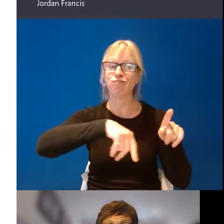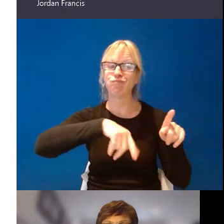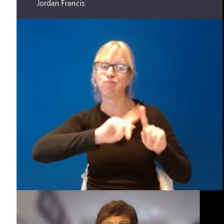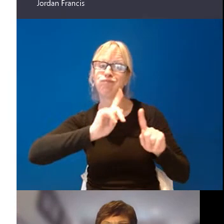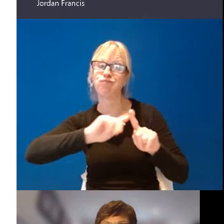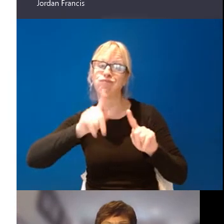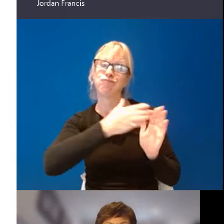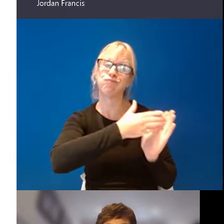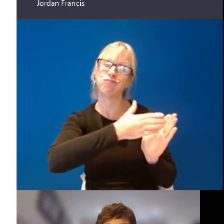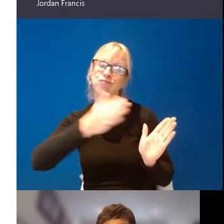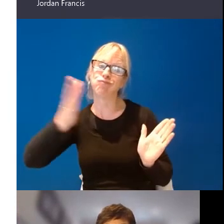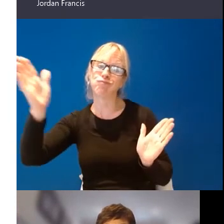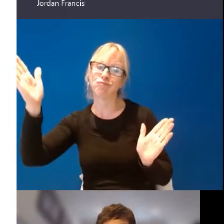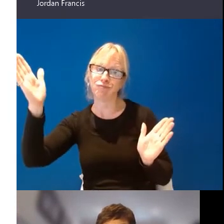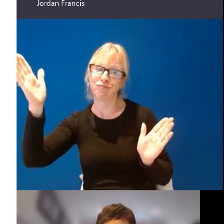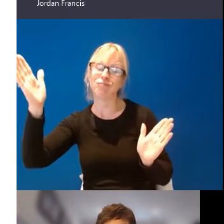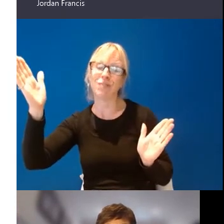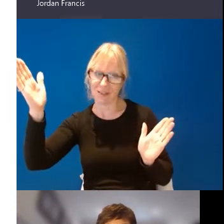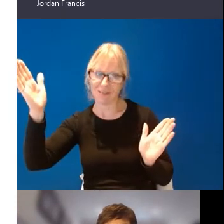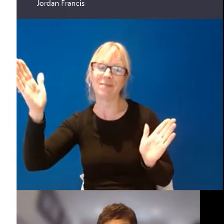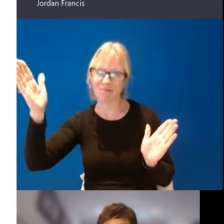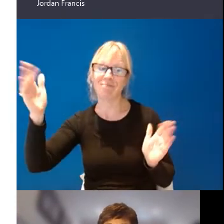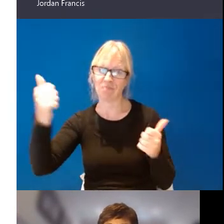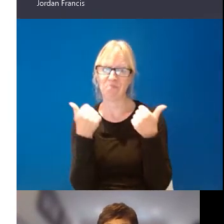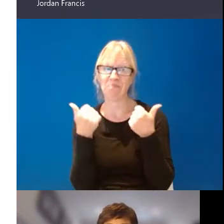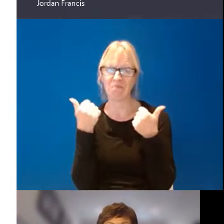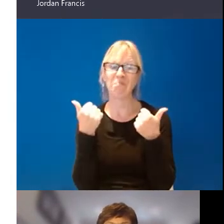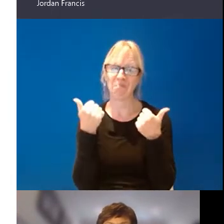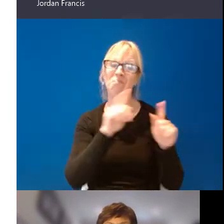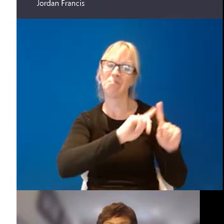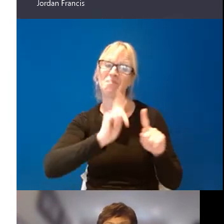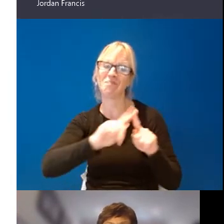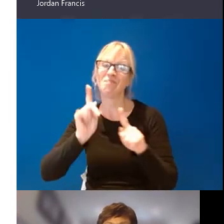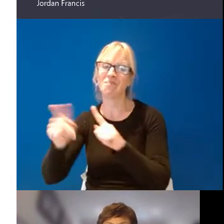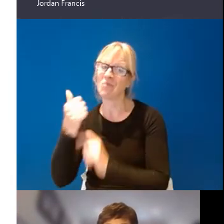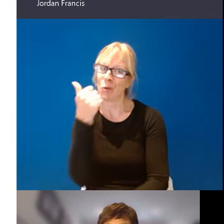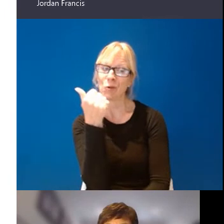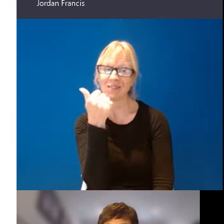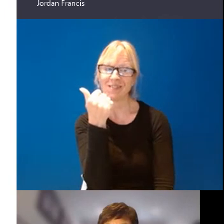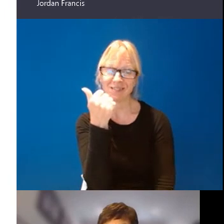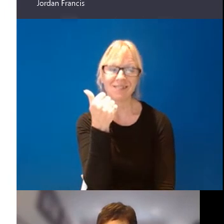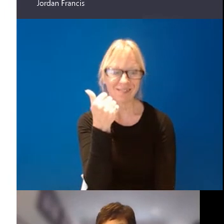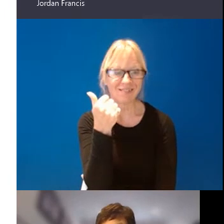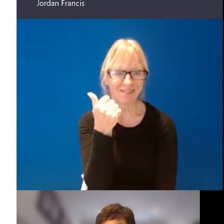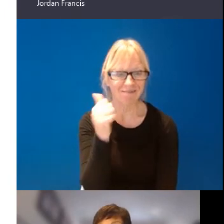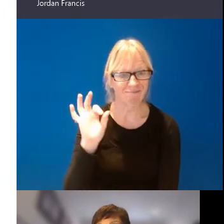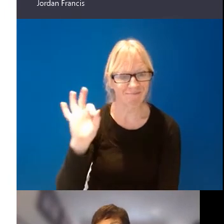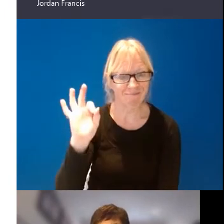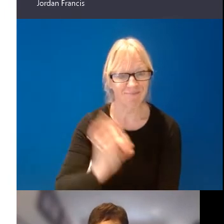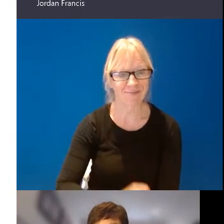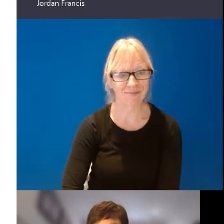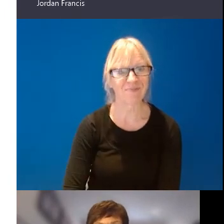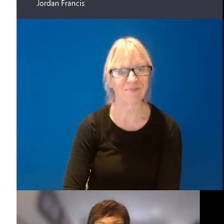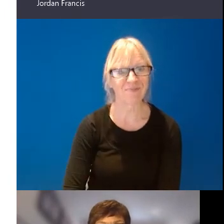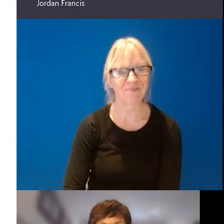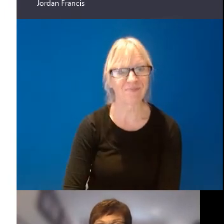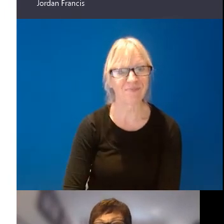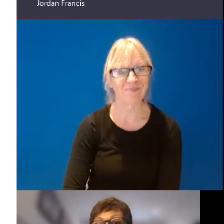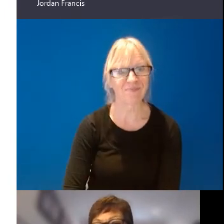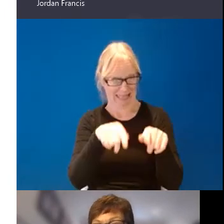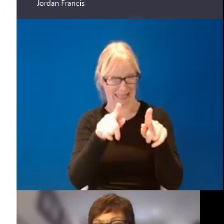of working age adult range. That's good. Nice spread. That's great. This really helps us for our